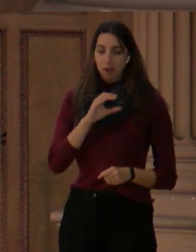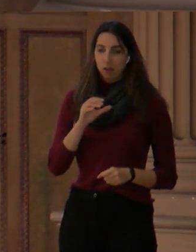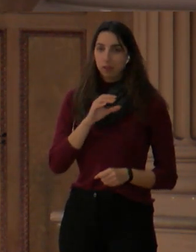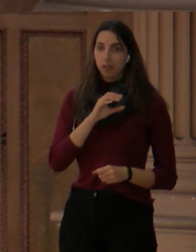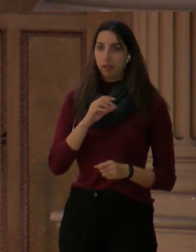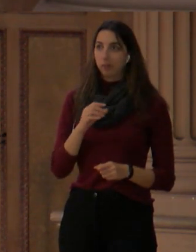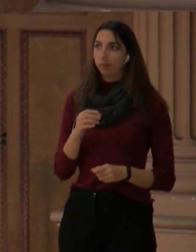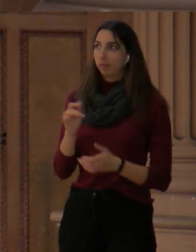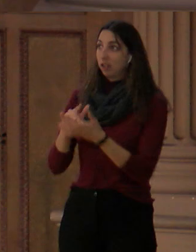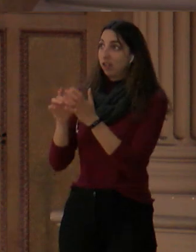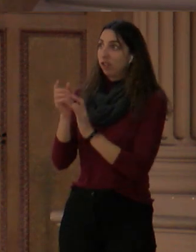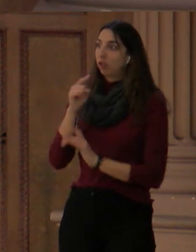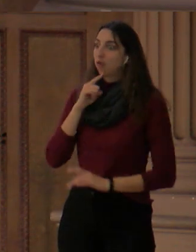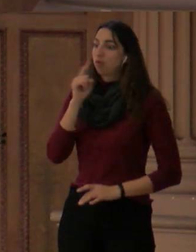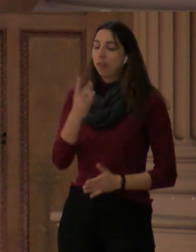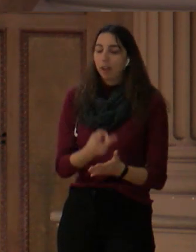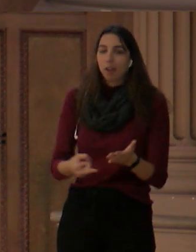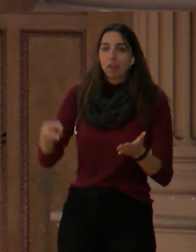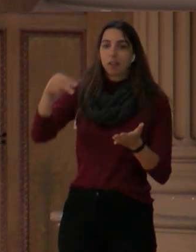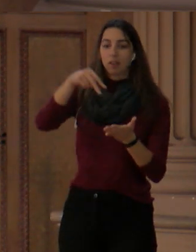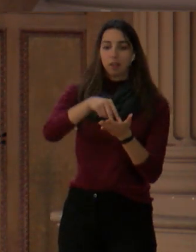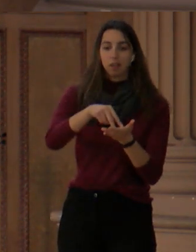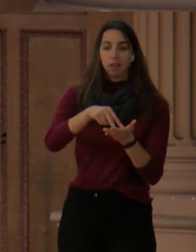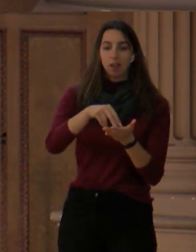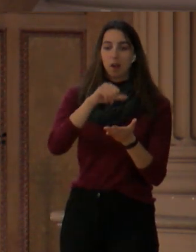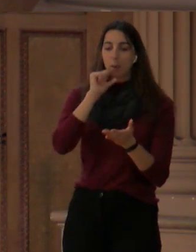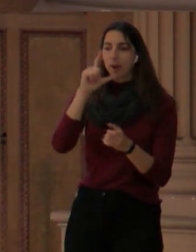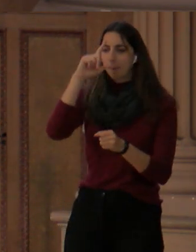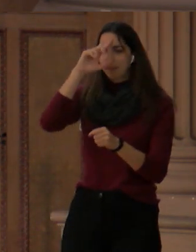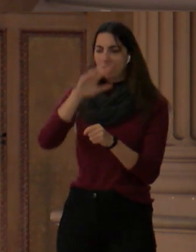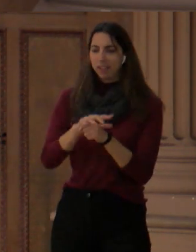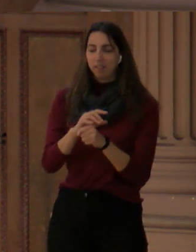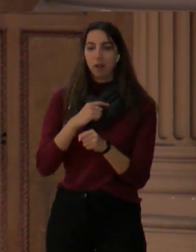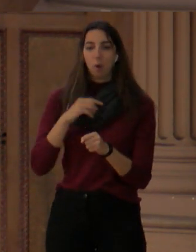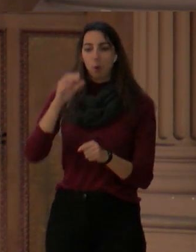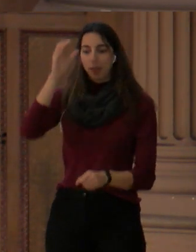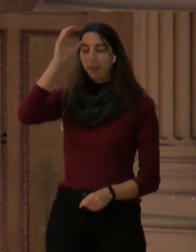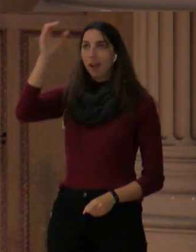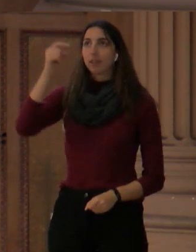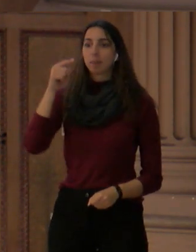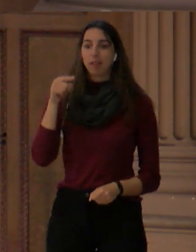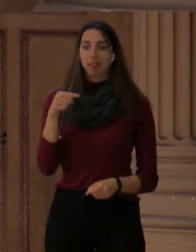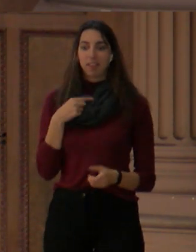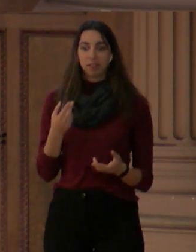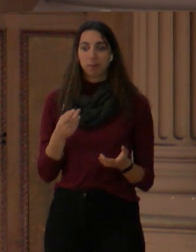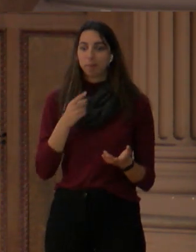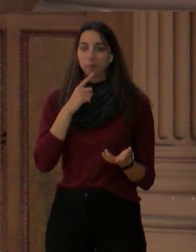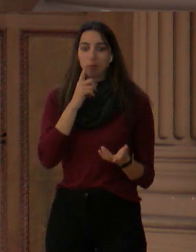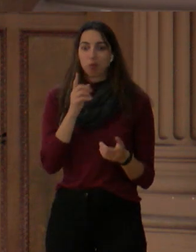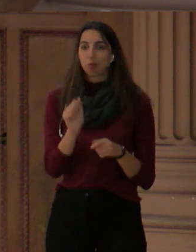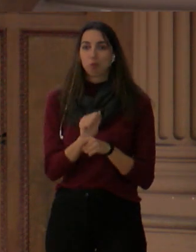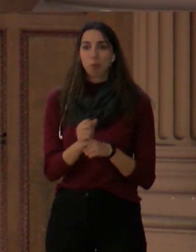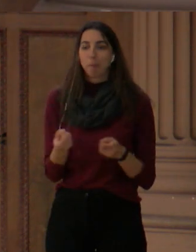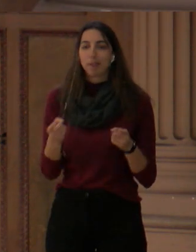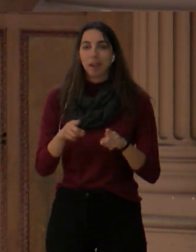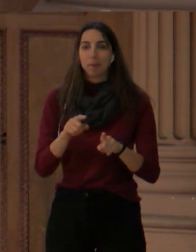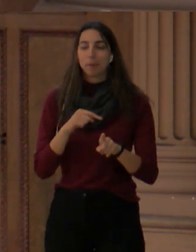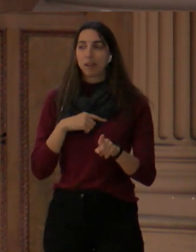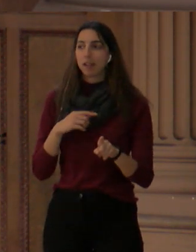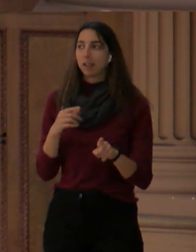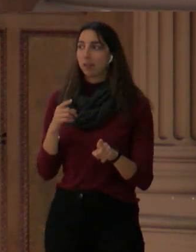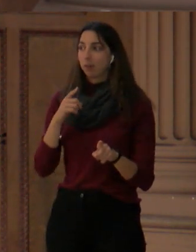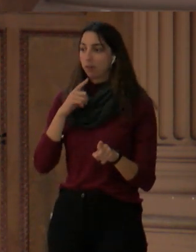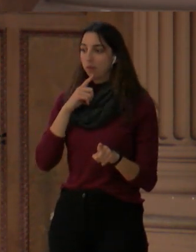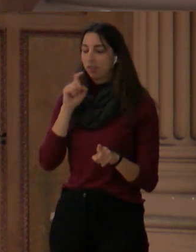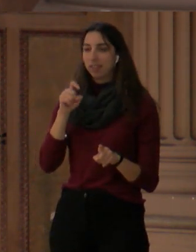We don't believe this theology that we have these concepts of is really true and active and strong and begging to be applied and put